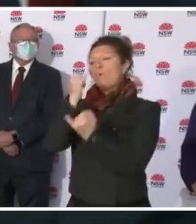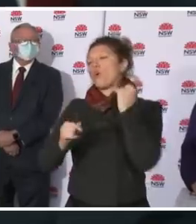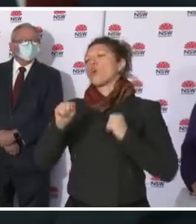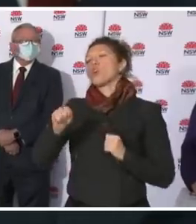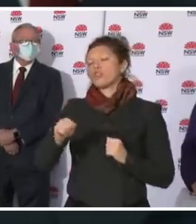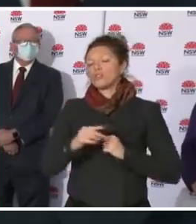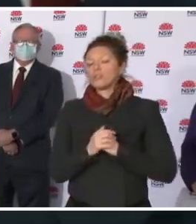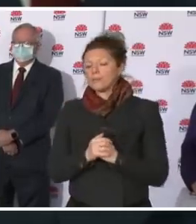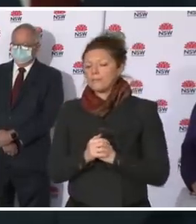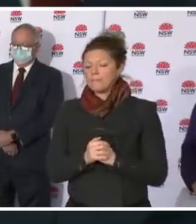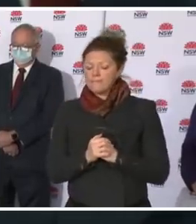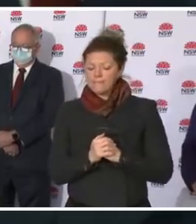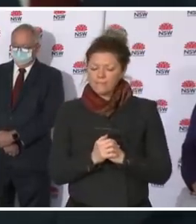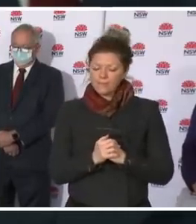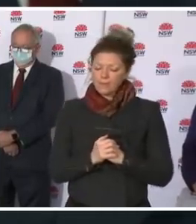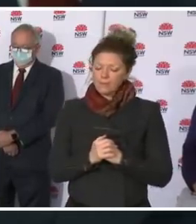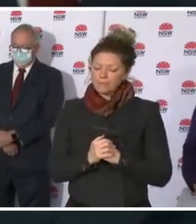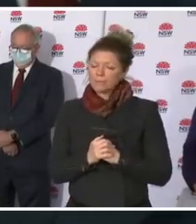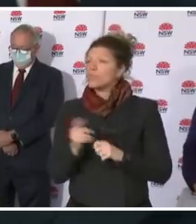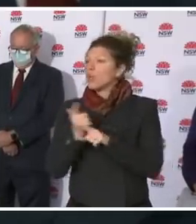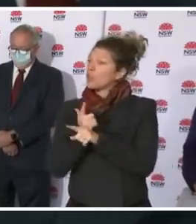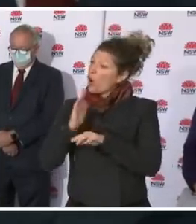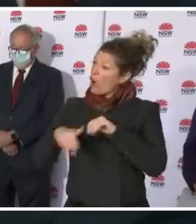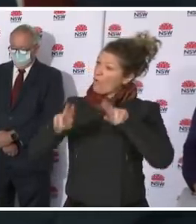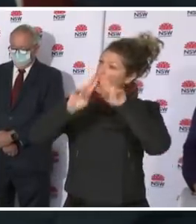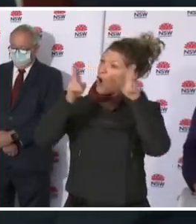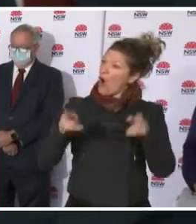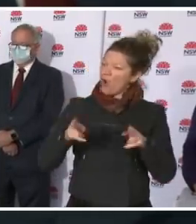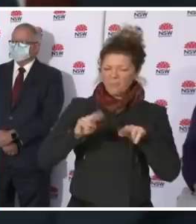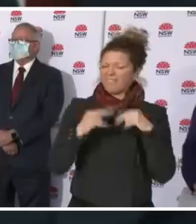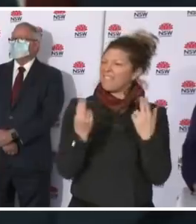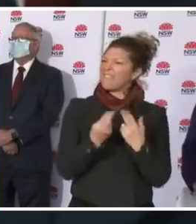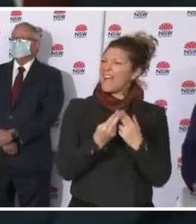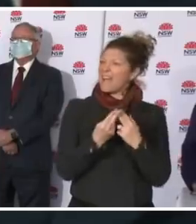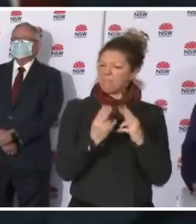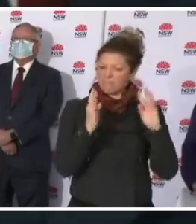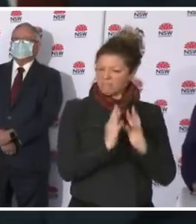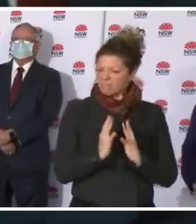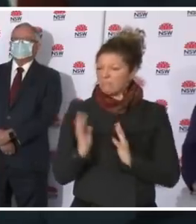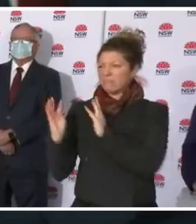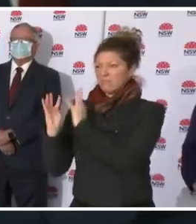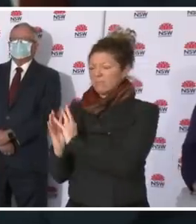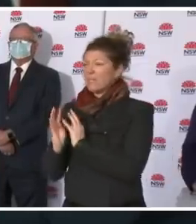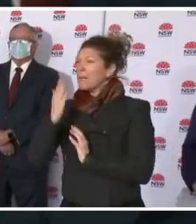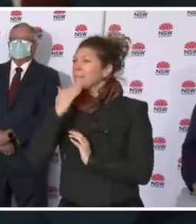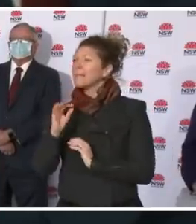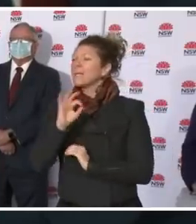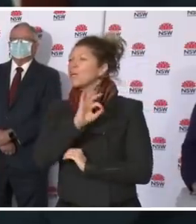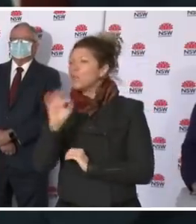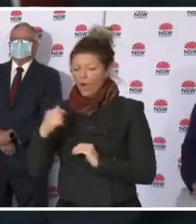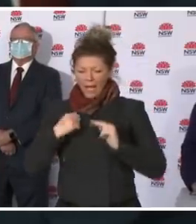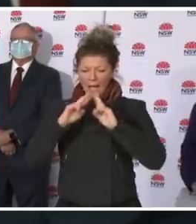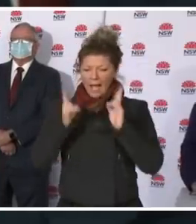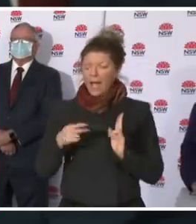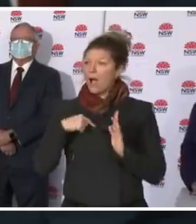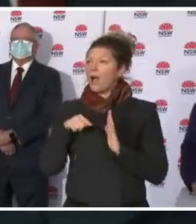about households, which I should have stressed? Please make sure that you don't leave your household for those